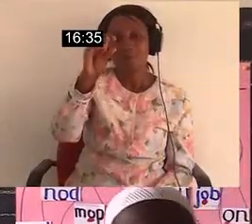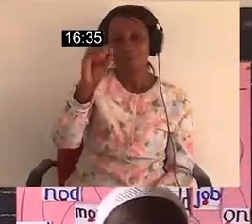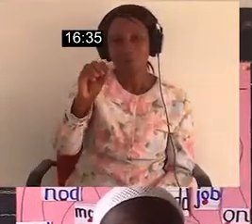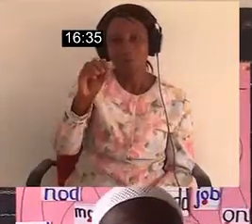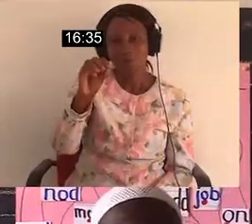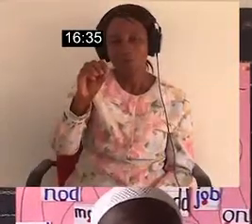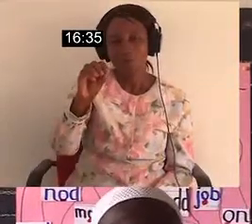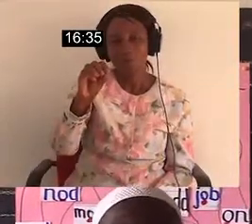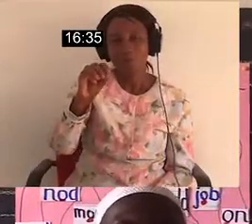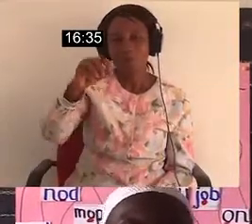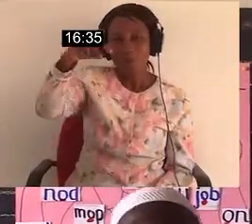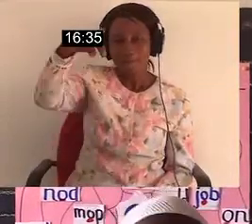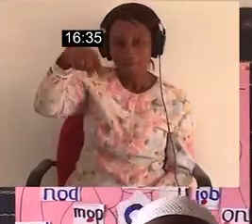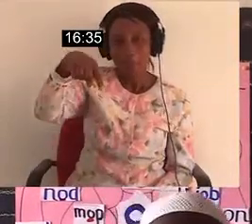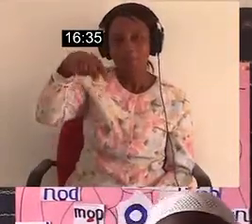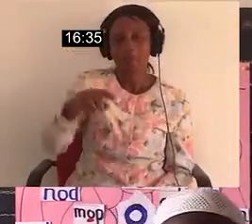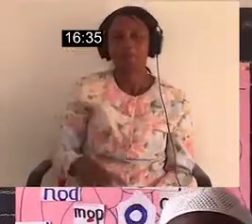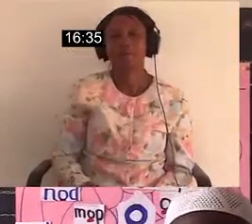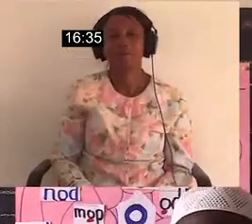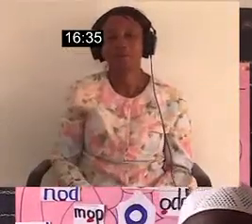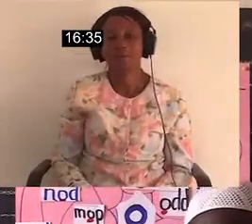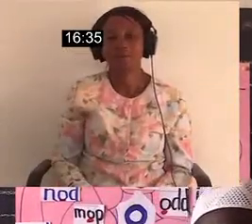O, P.